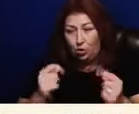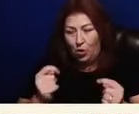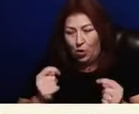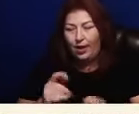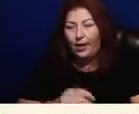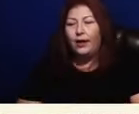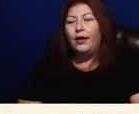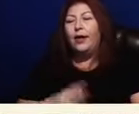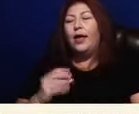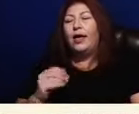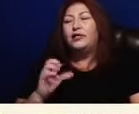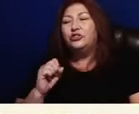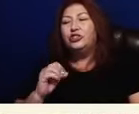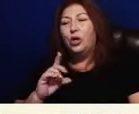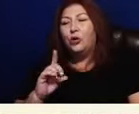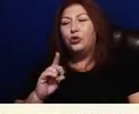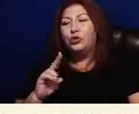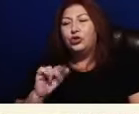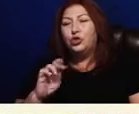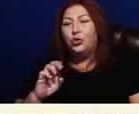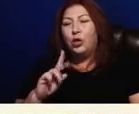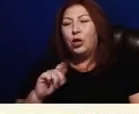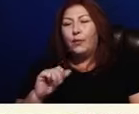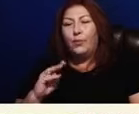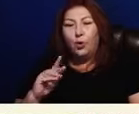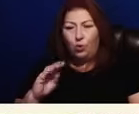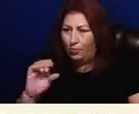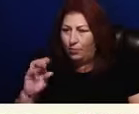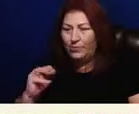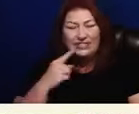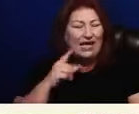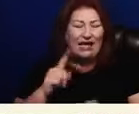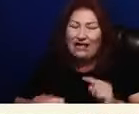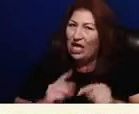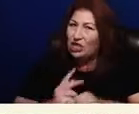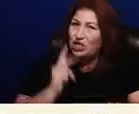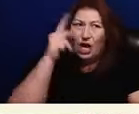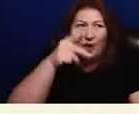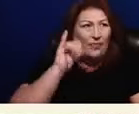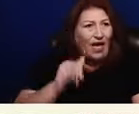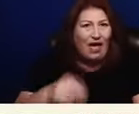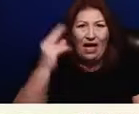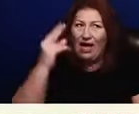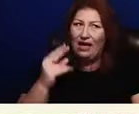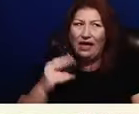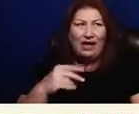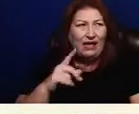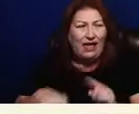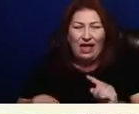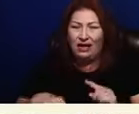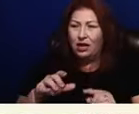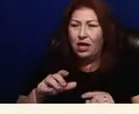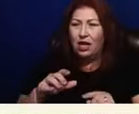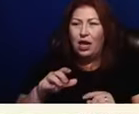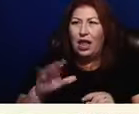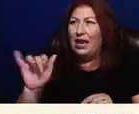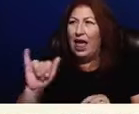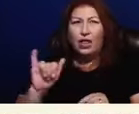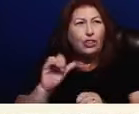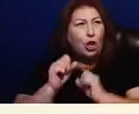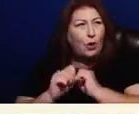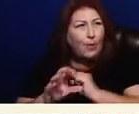And so Duke Kaboom is saying, you know, I can't make that jump. I can't jump as high as the commercial did. You know, again, that comparing himself to the